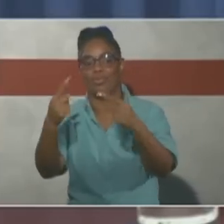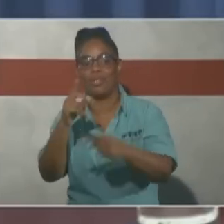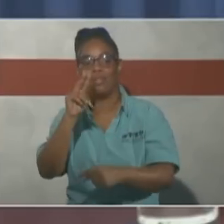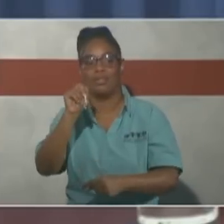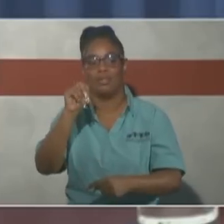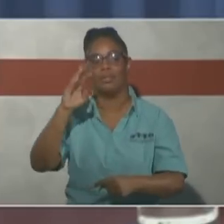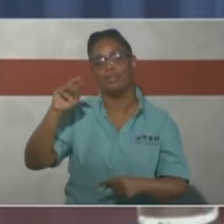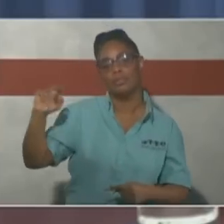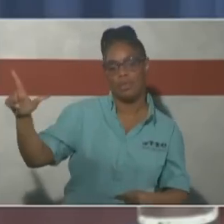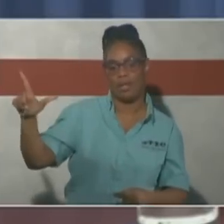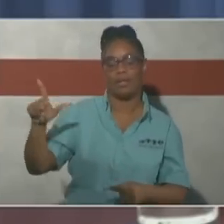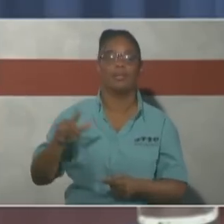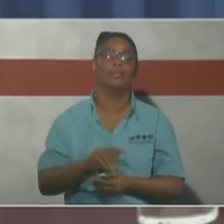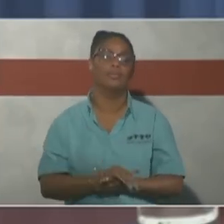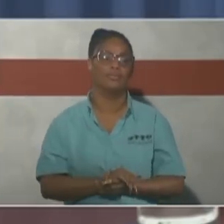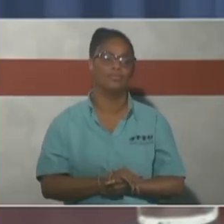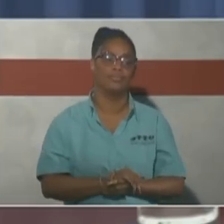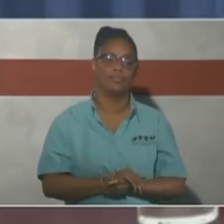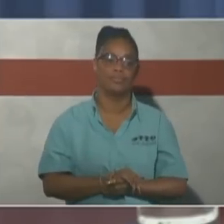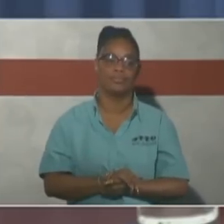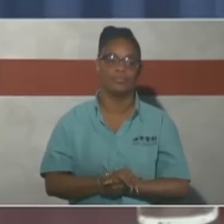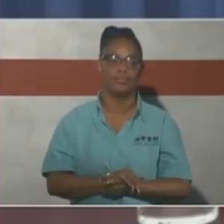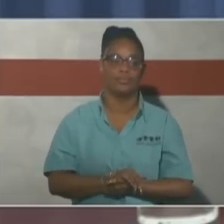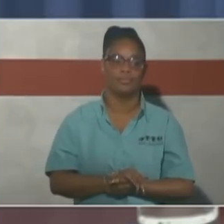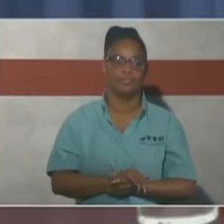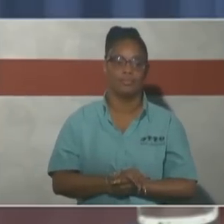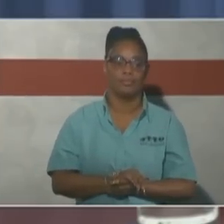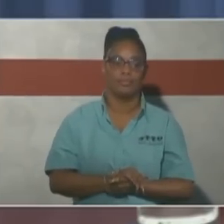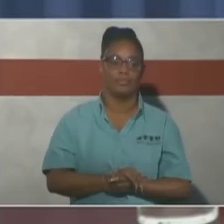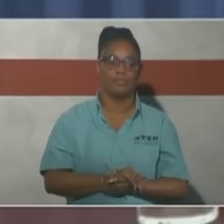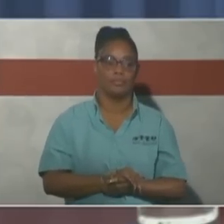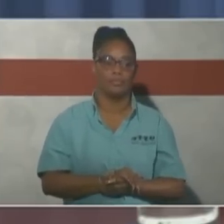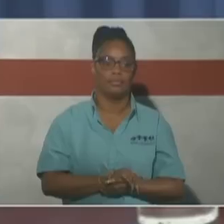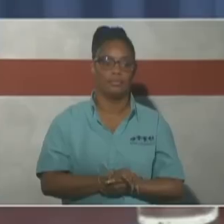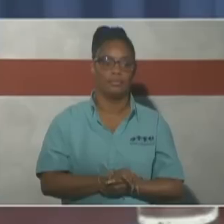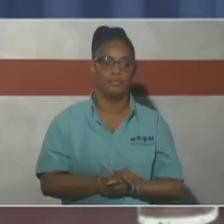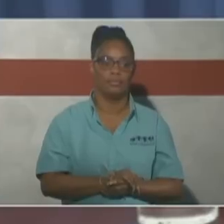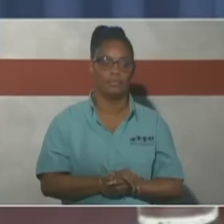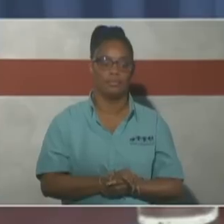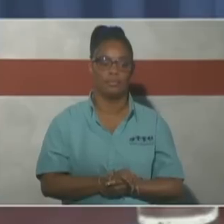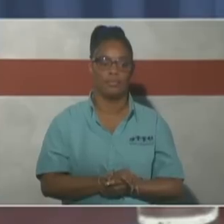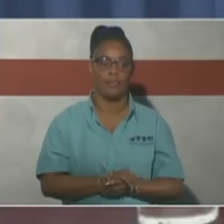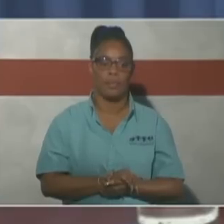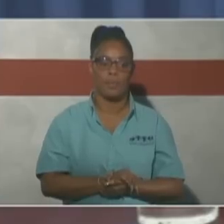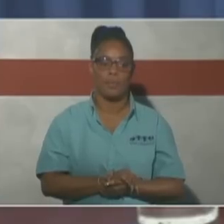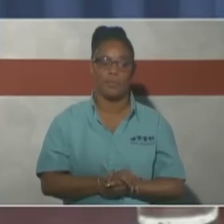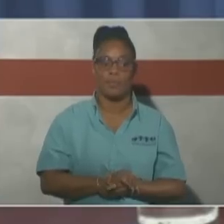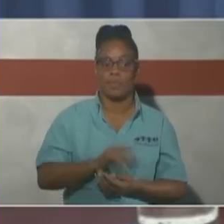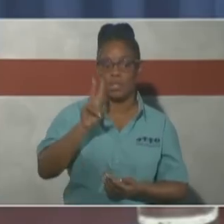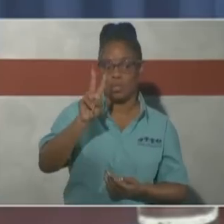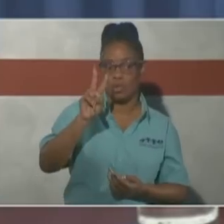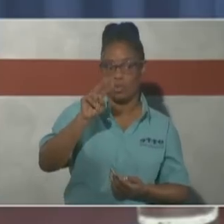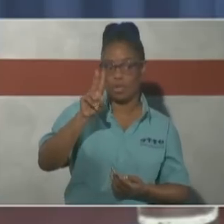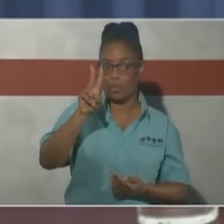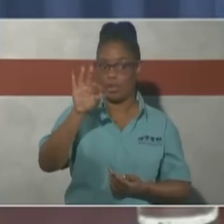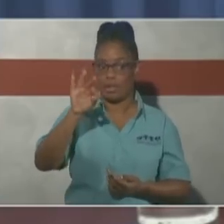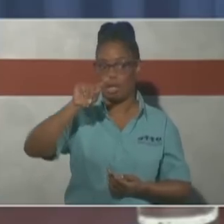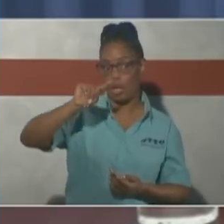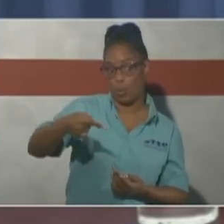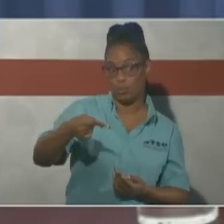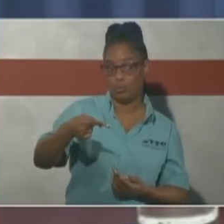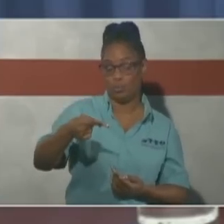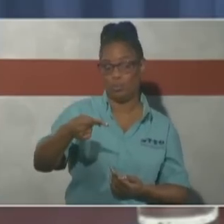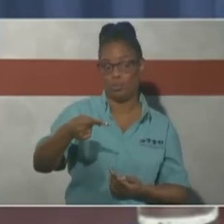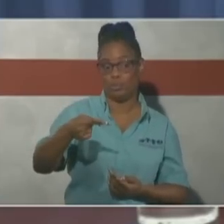please do so. There are over 100 health centers, and now we are in certain malls. Let me give